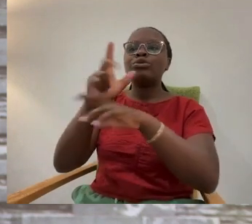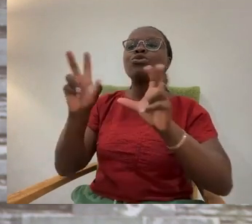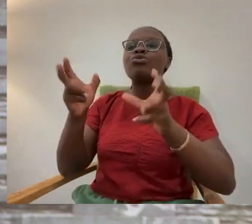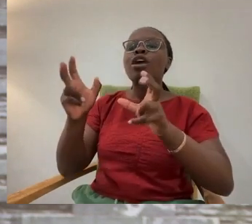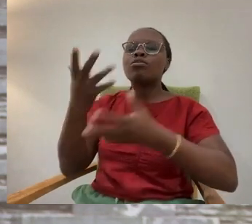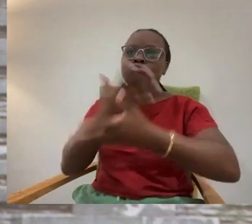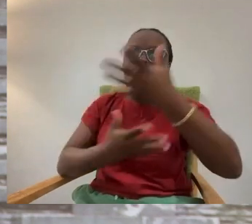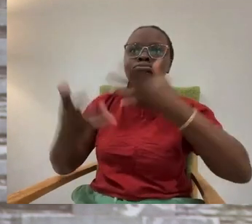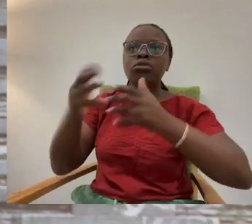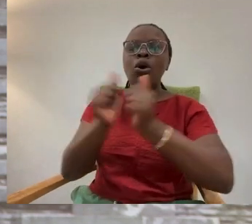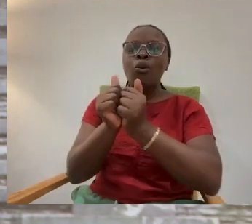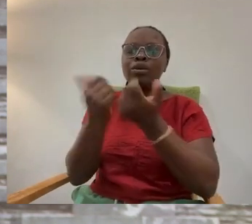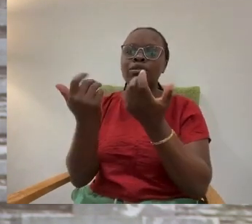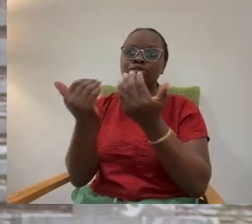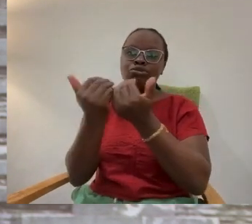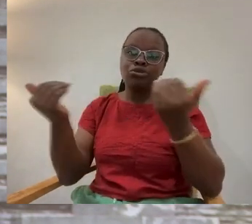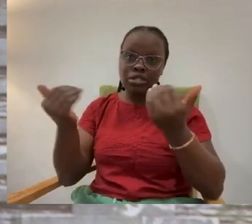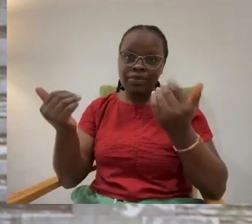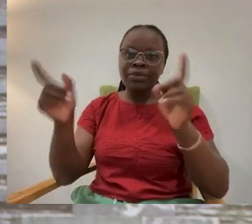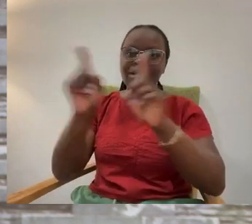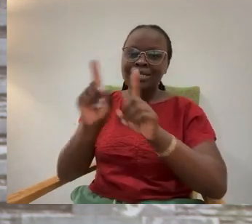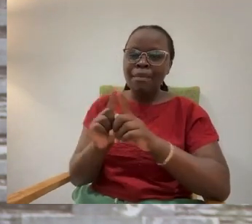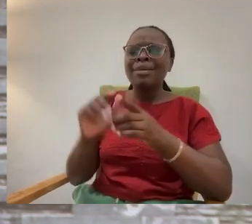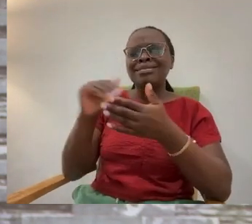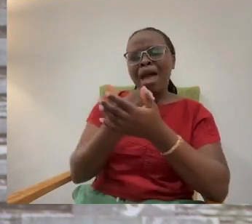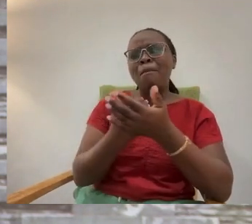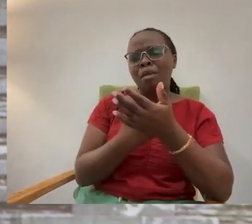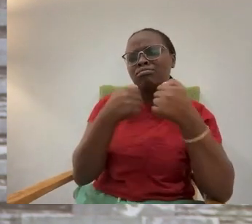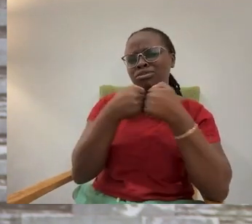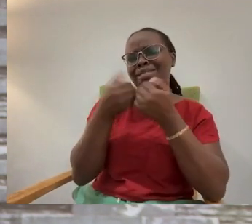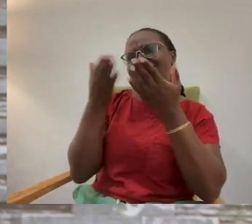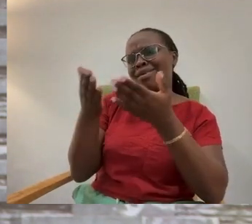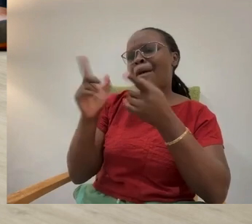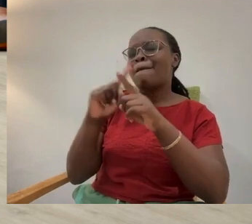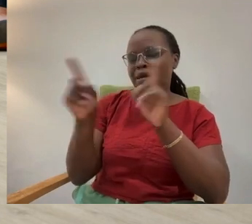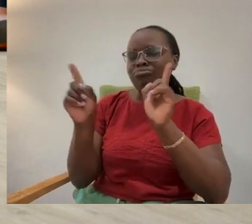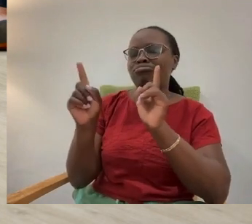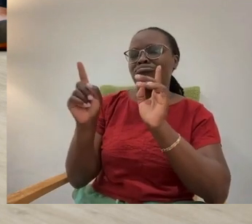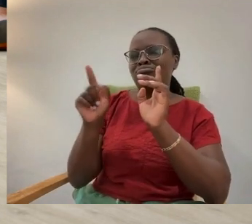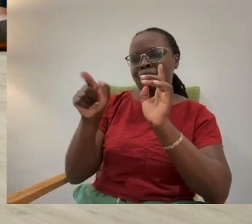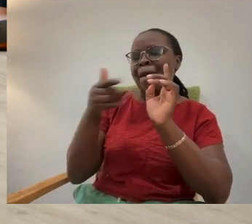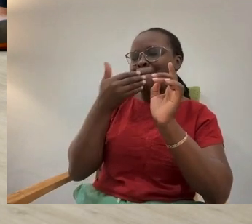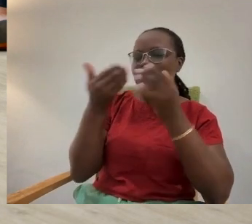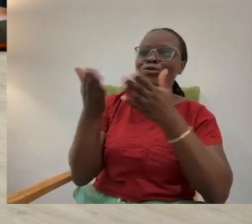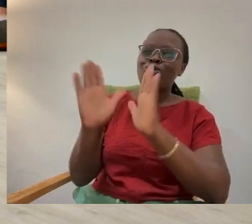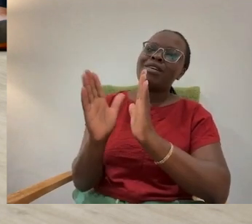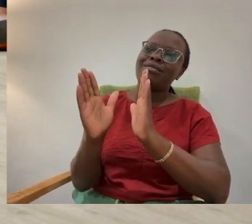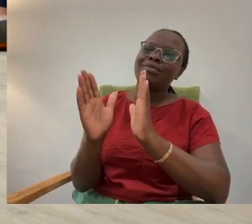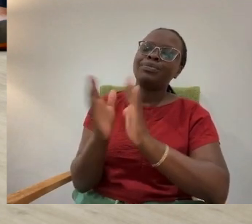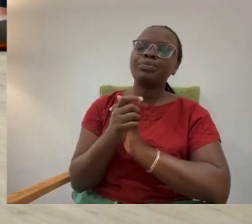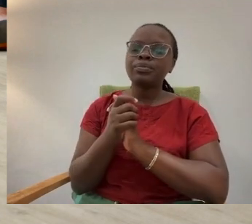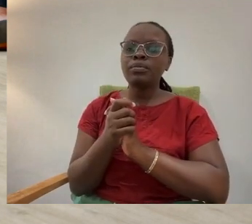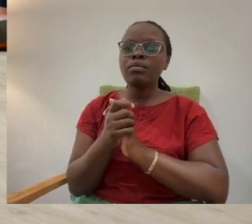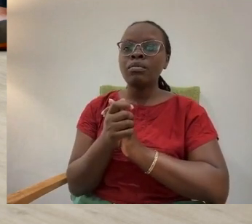conduct the day-to-day learning program, even though it may have some challenges with it. In your experience, what has been the most effective of the EdTech